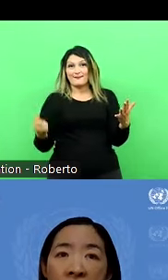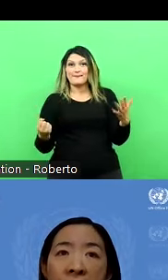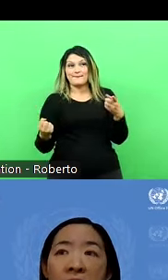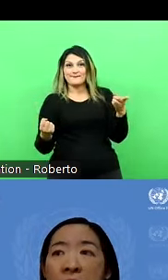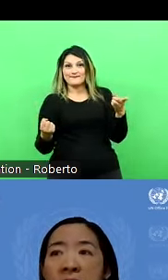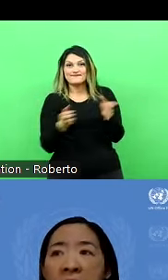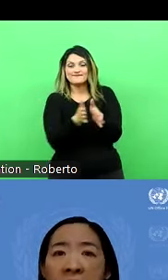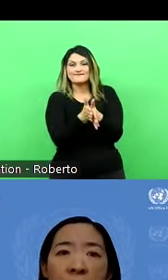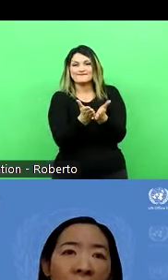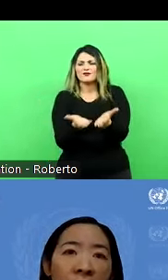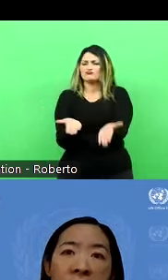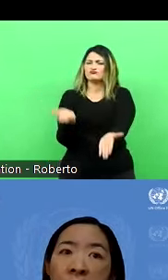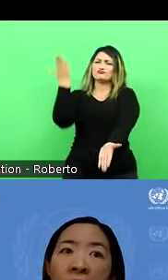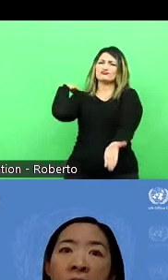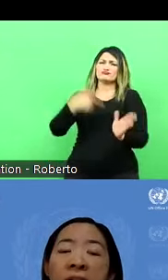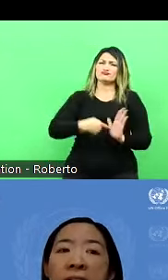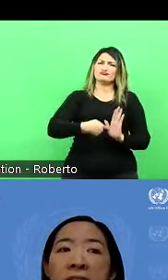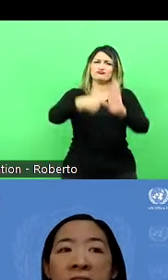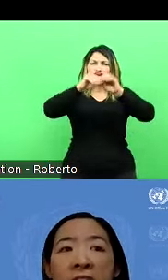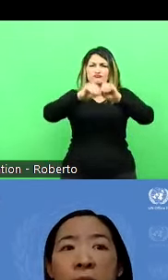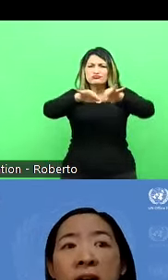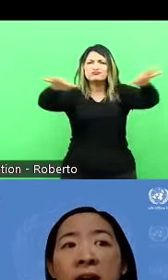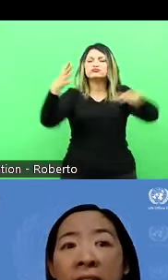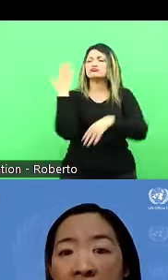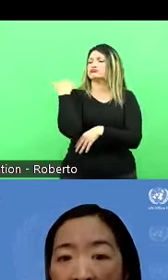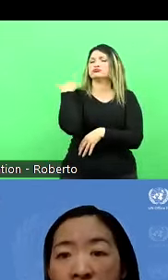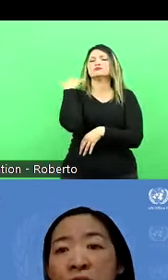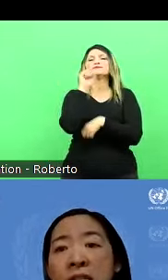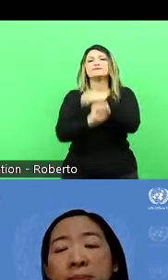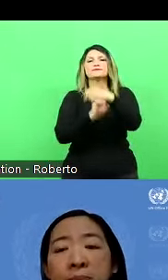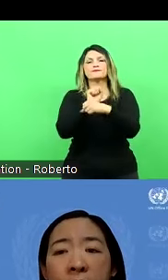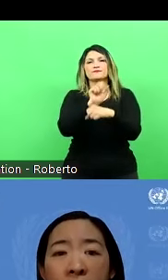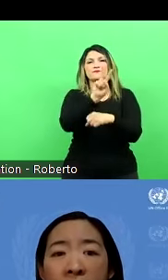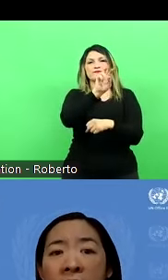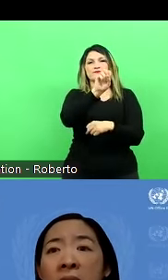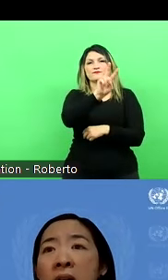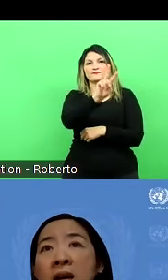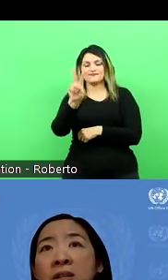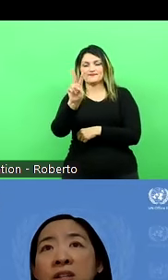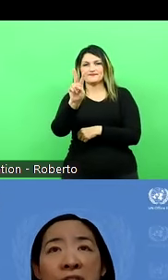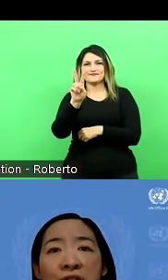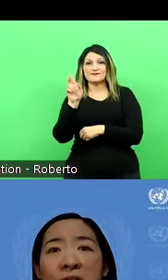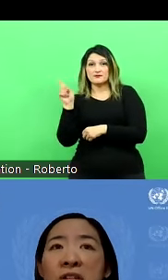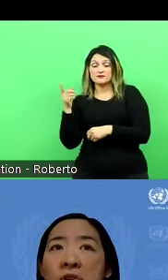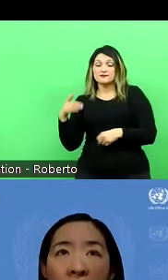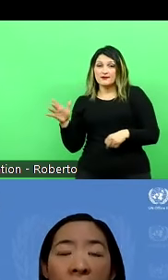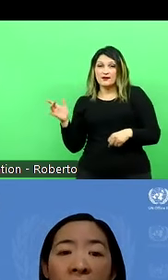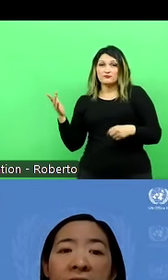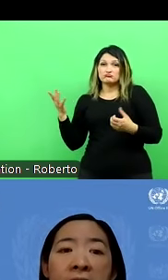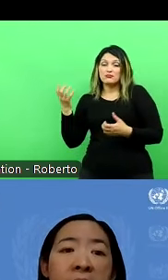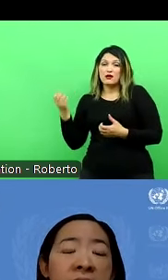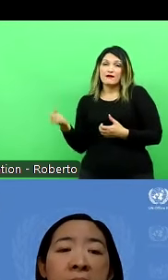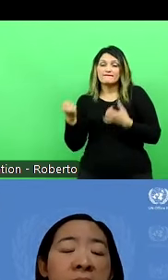on the screen. You can scan the QR codes as well, and it's available now in 8 languages. The structure of the